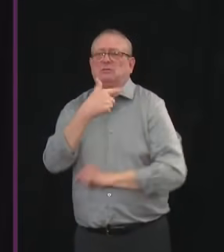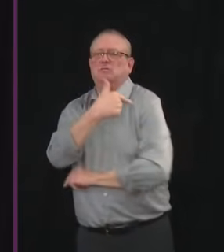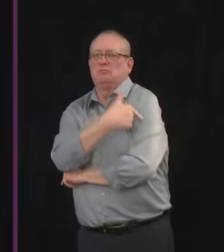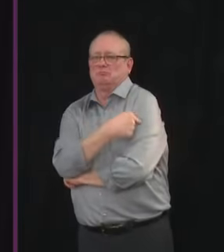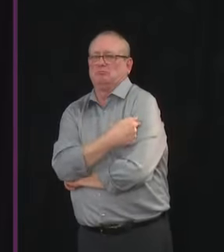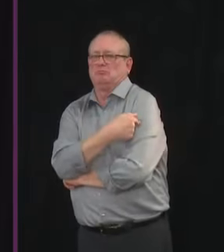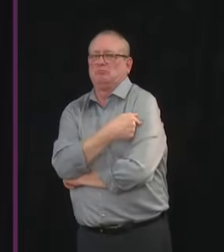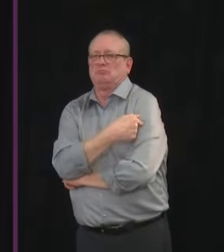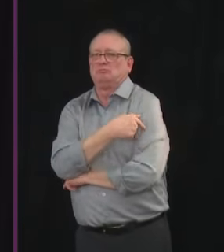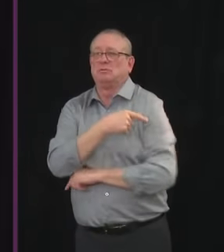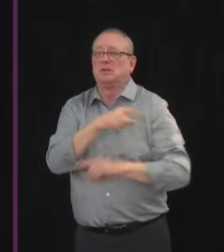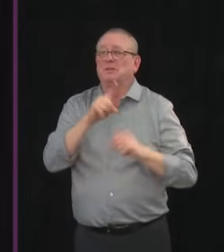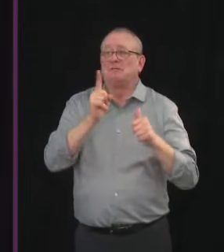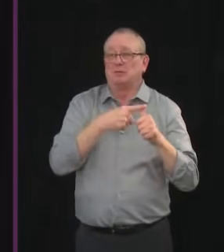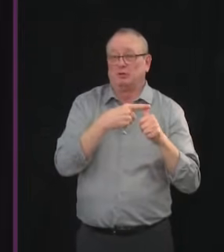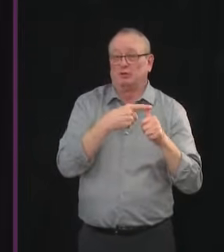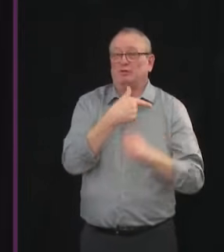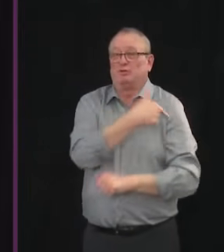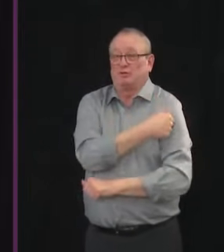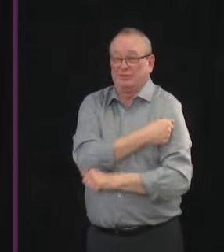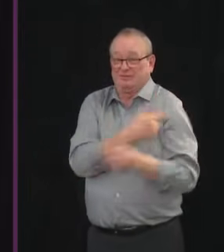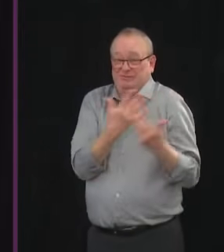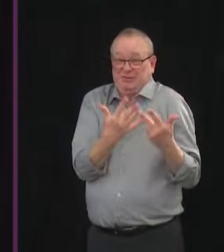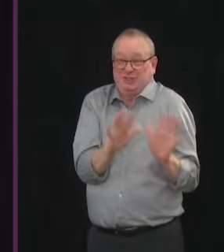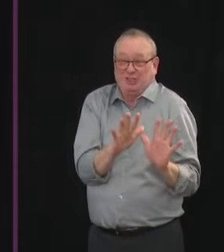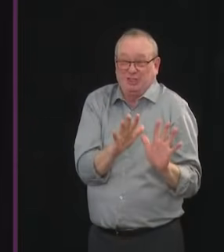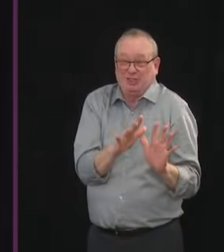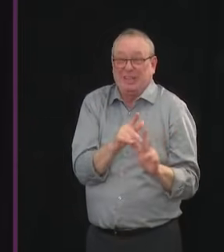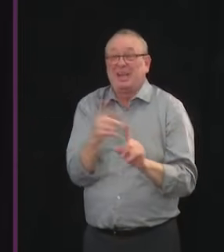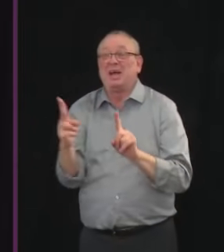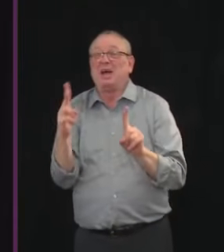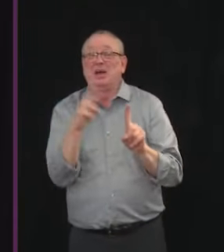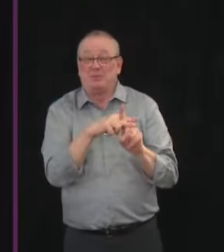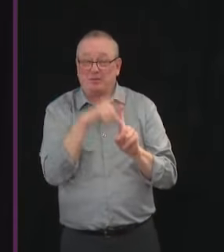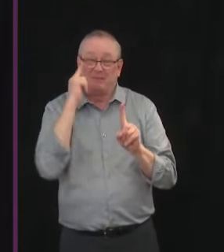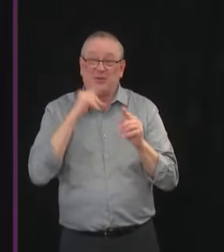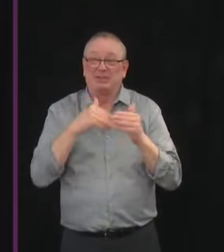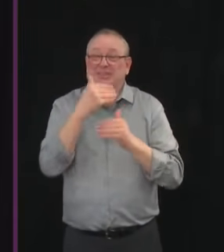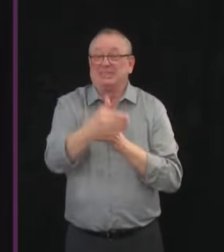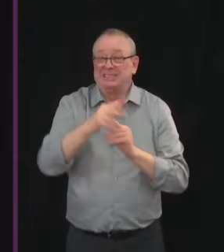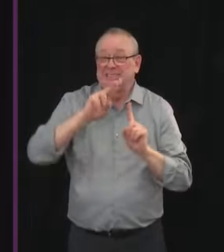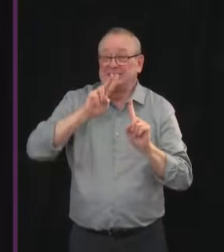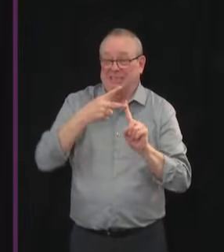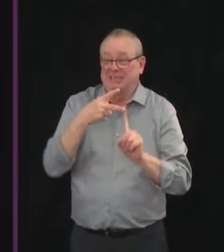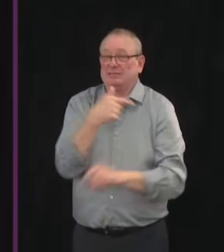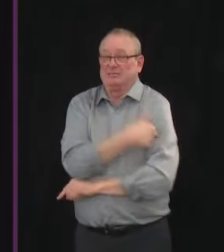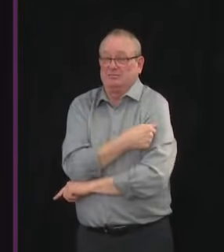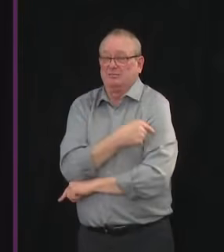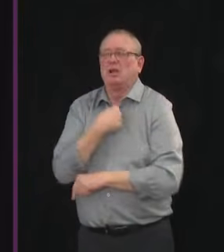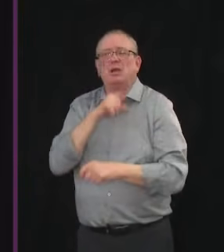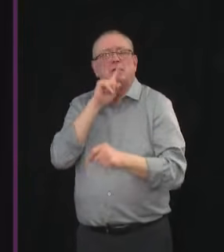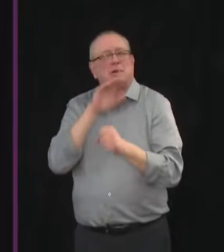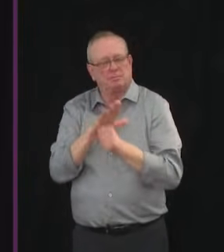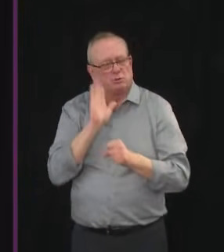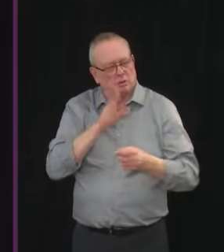dose when they had their first dose. So we believe even, again, with this